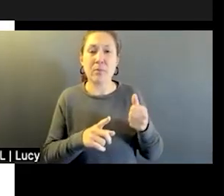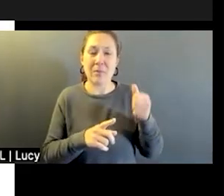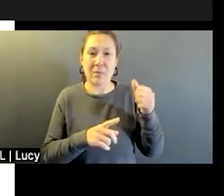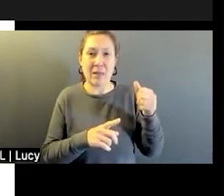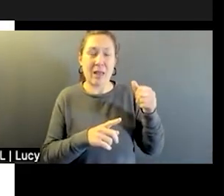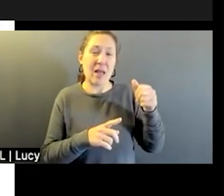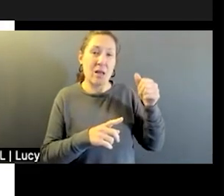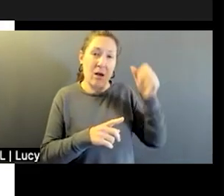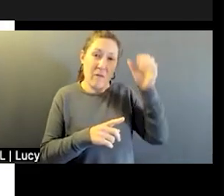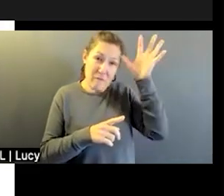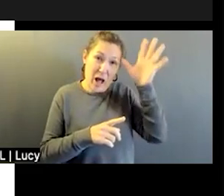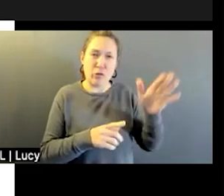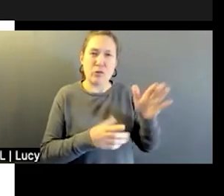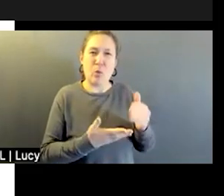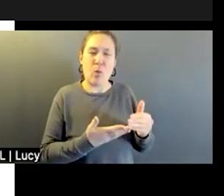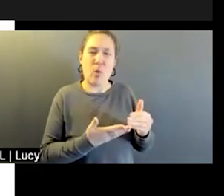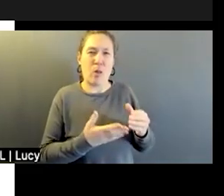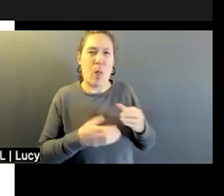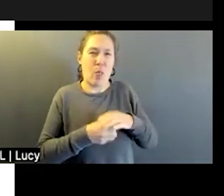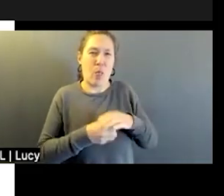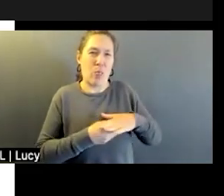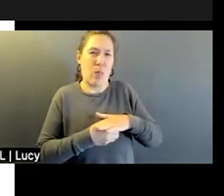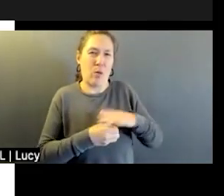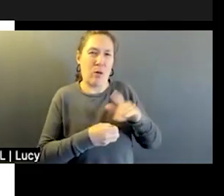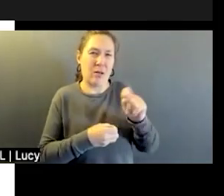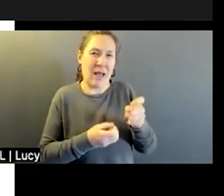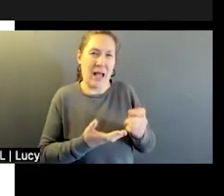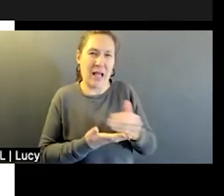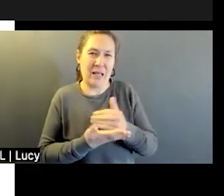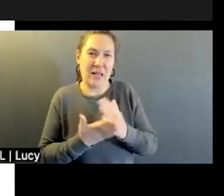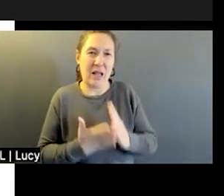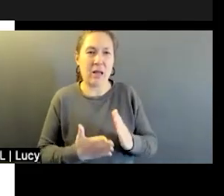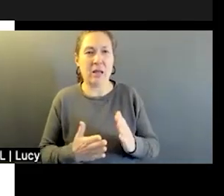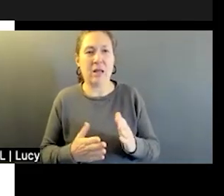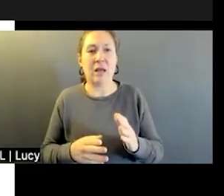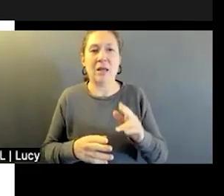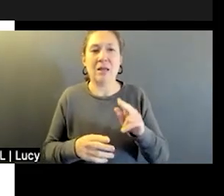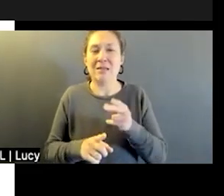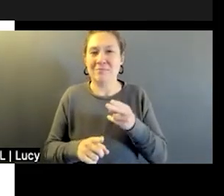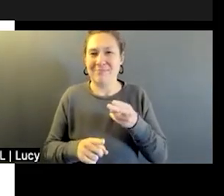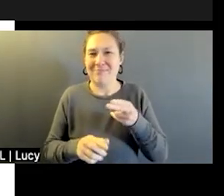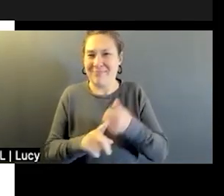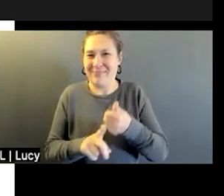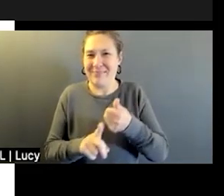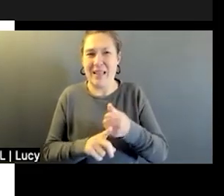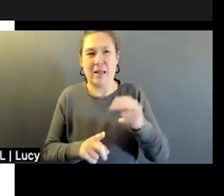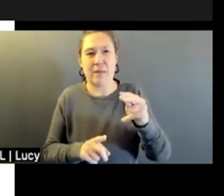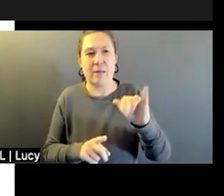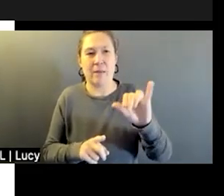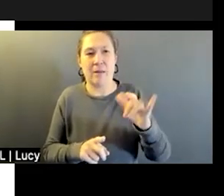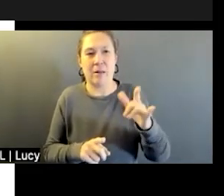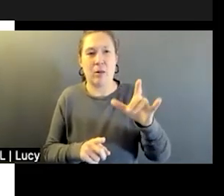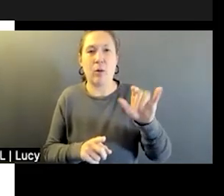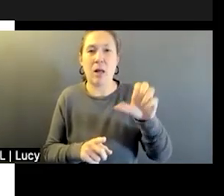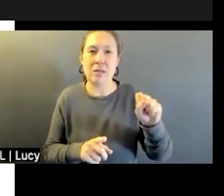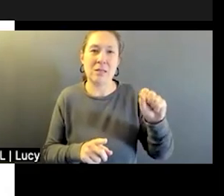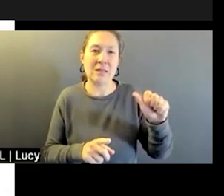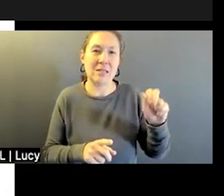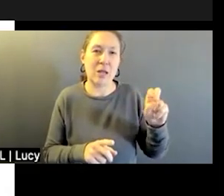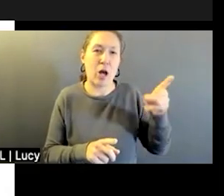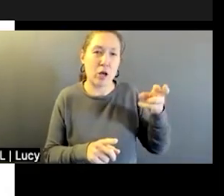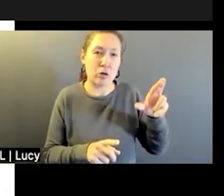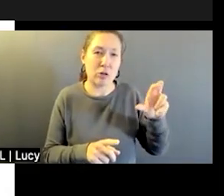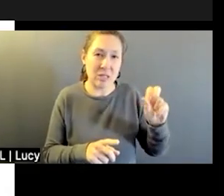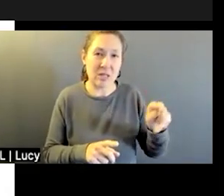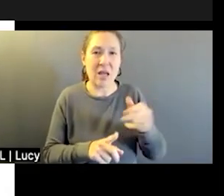government. Nicholas Saunderson is today remembered as the first known blind scientist in history, a mathematician